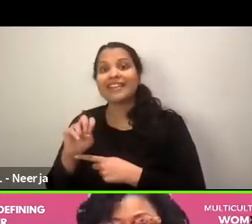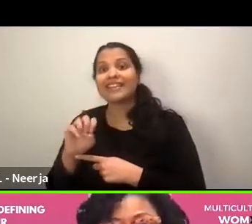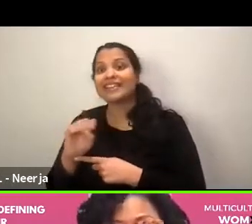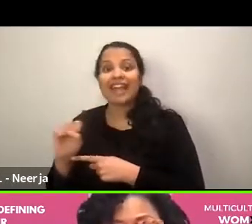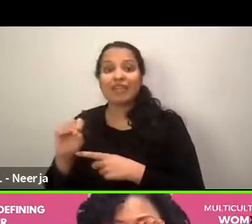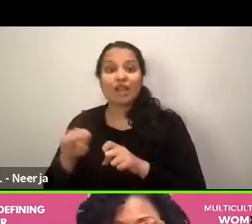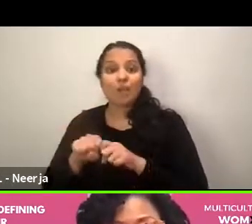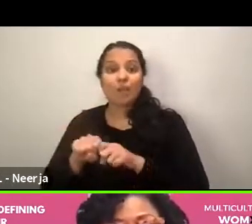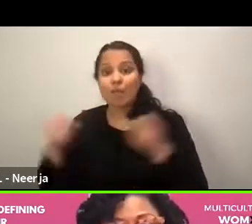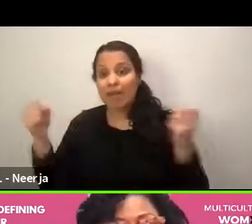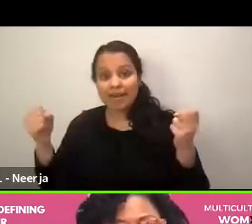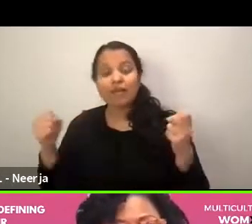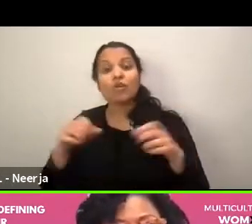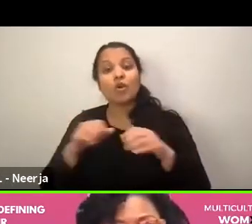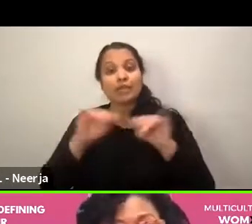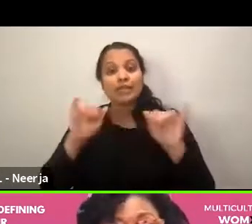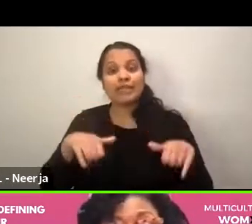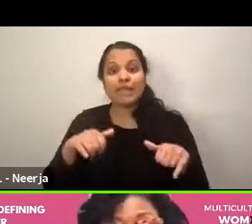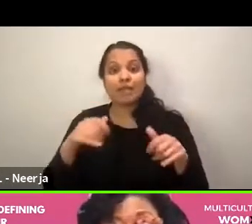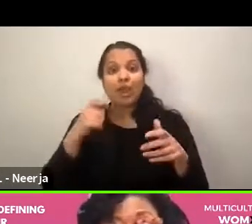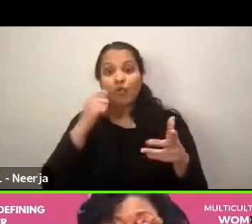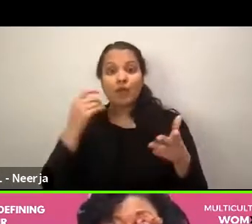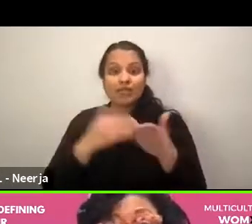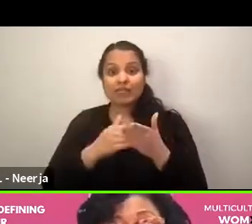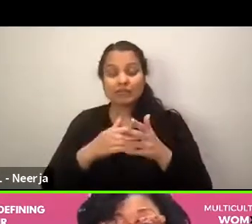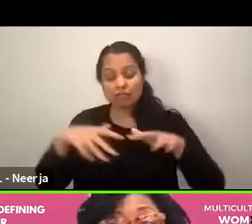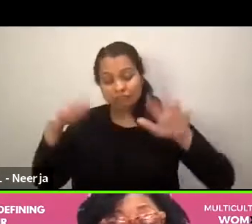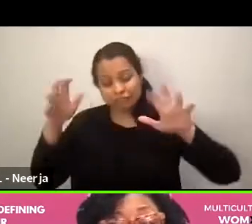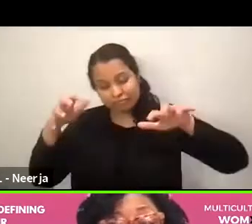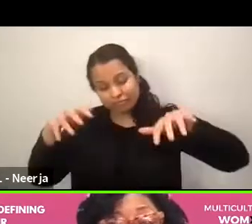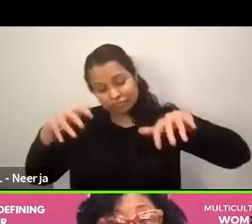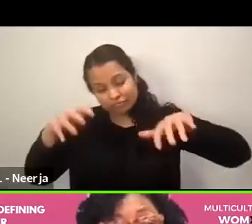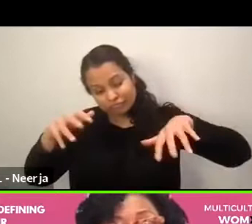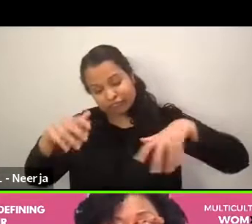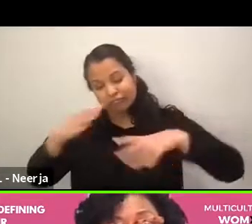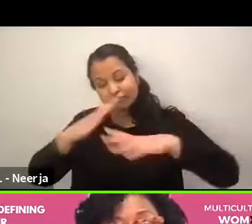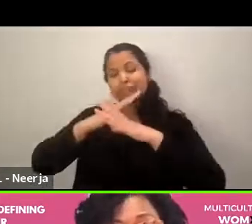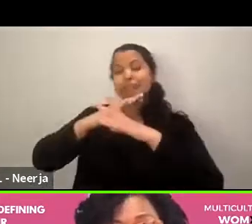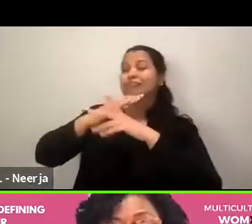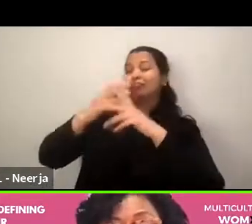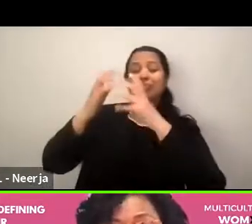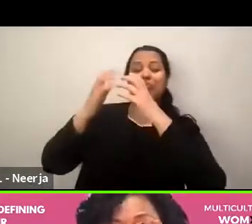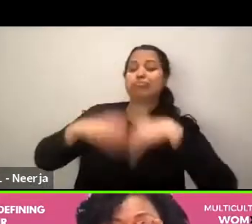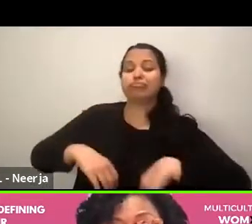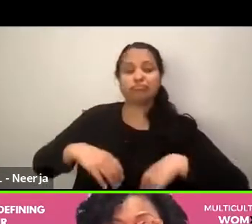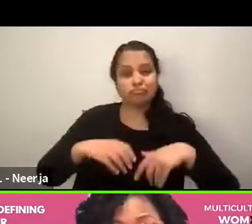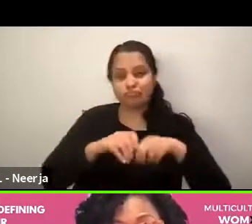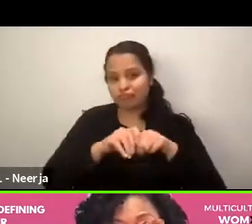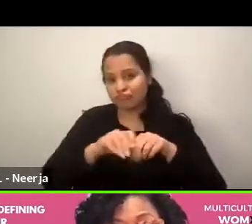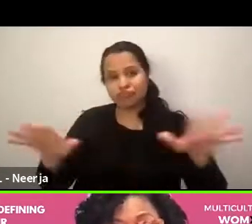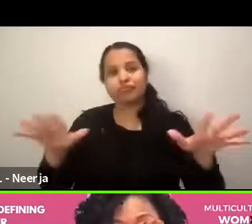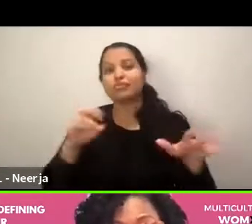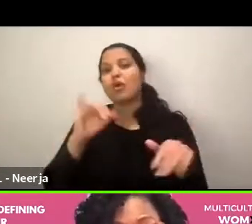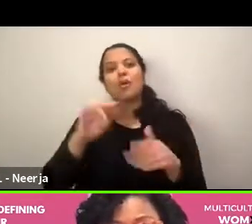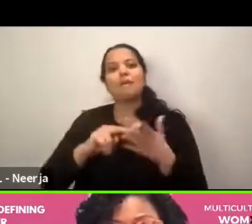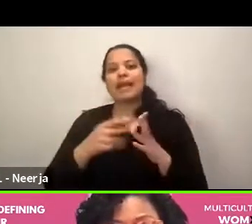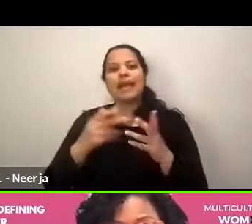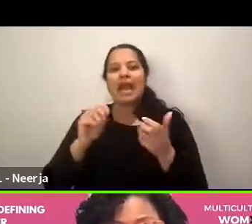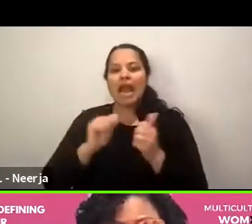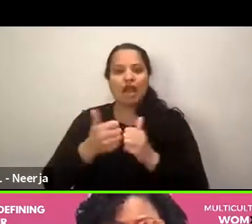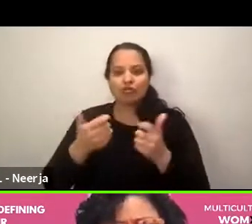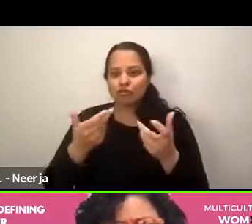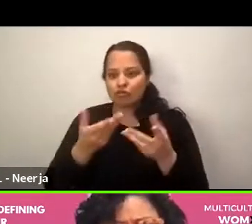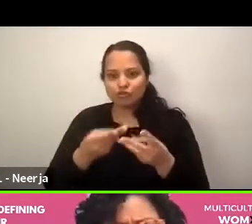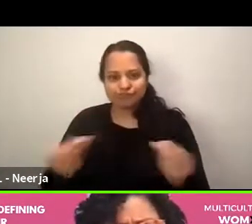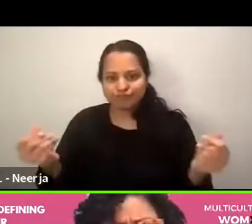systemic racism had poured down and rained and the levees could no longer hold. And so dealing with the aftermath of that